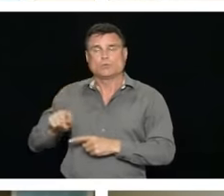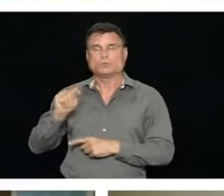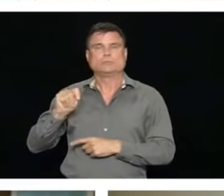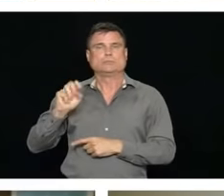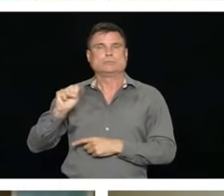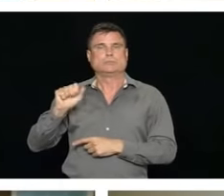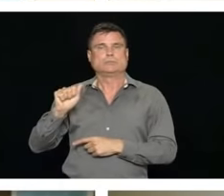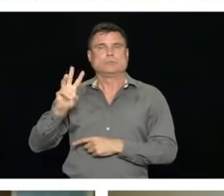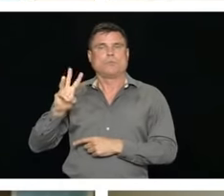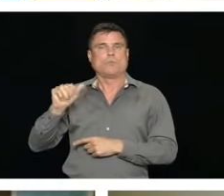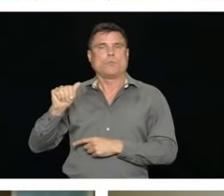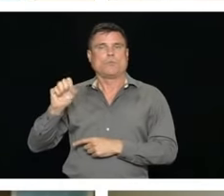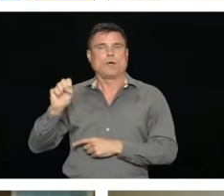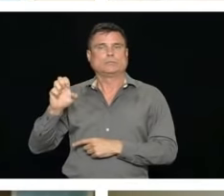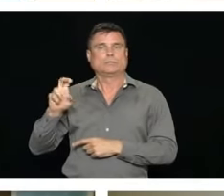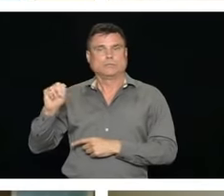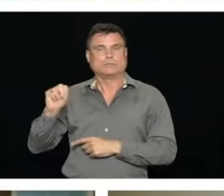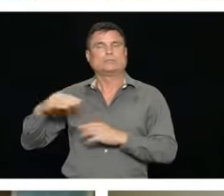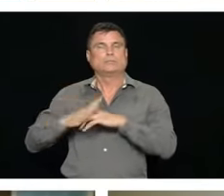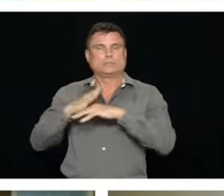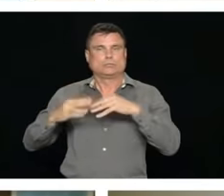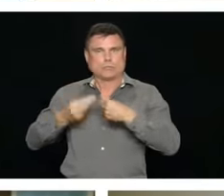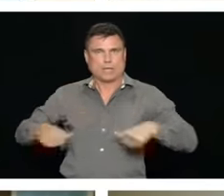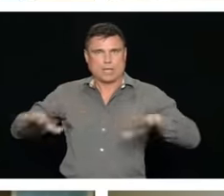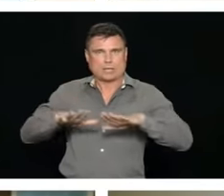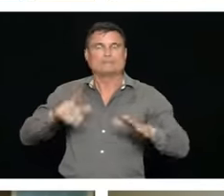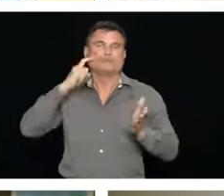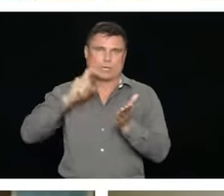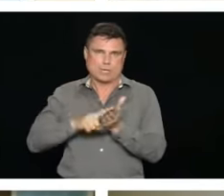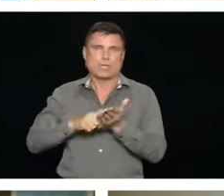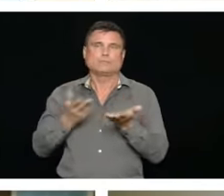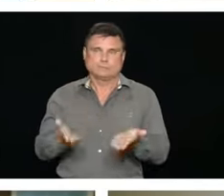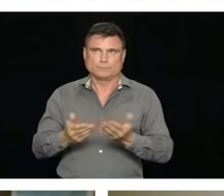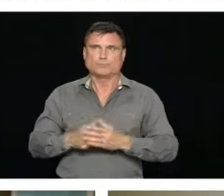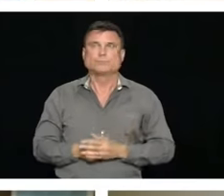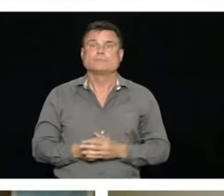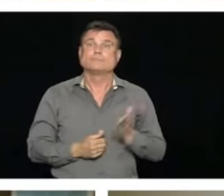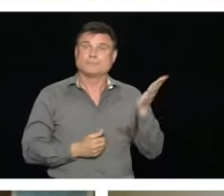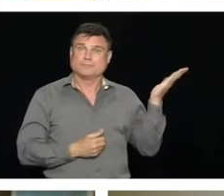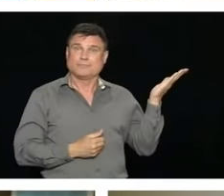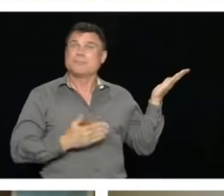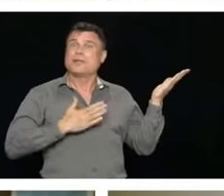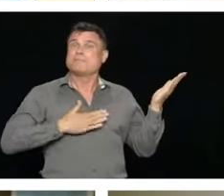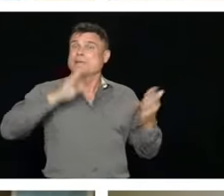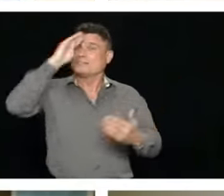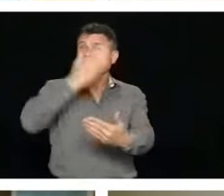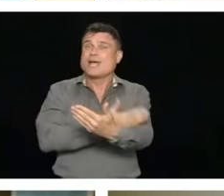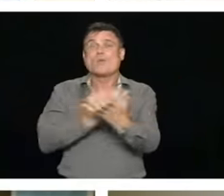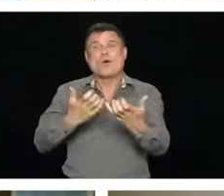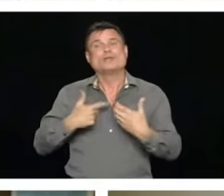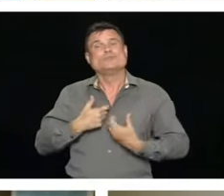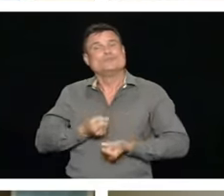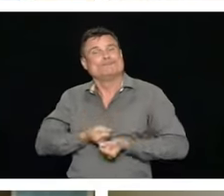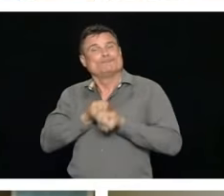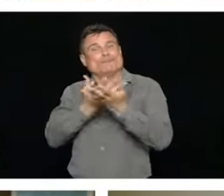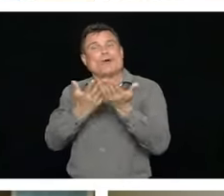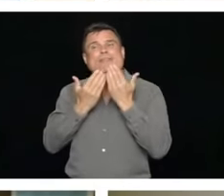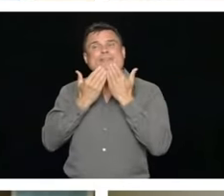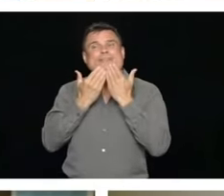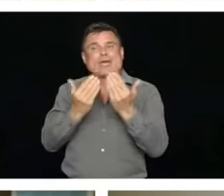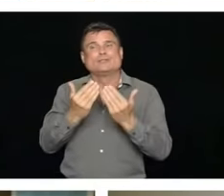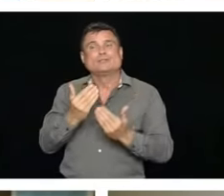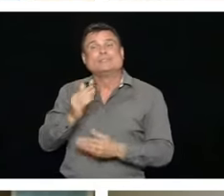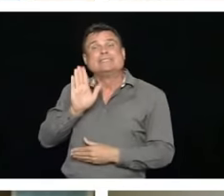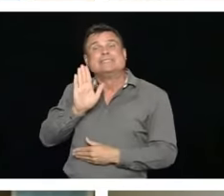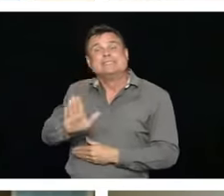if you're watching, thank you for all the support over the last few weeks. And in particular, he wanted me to tell you that he's really looking forward to seeing you